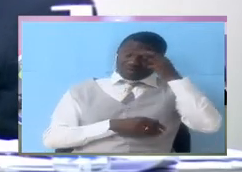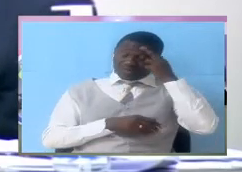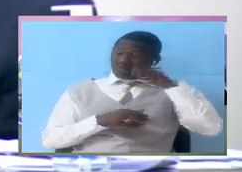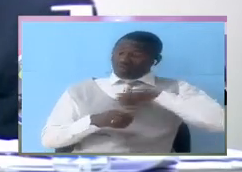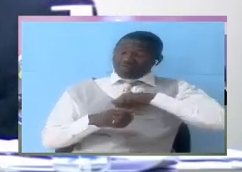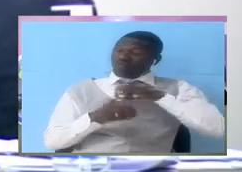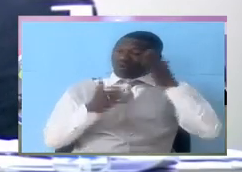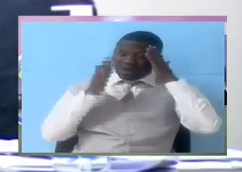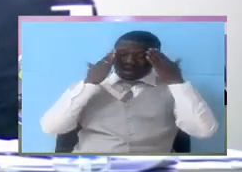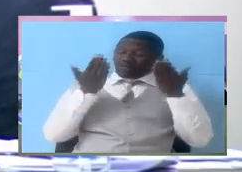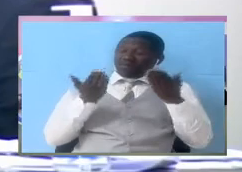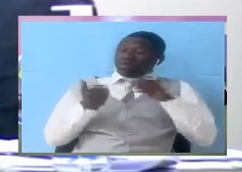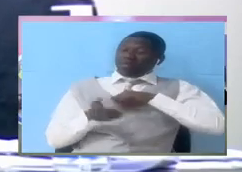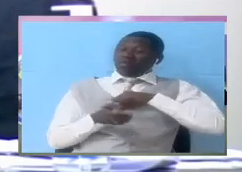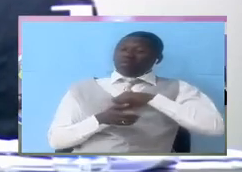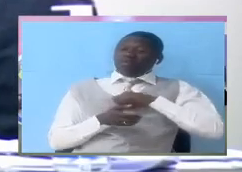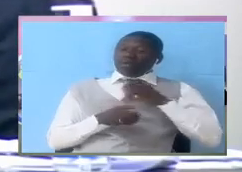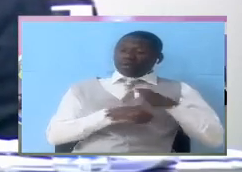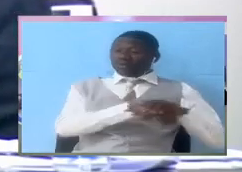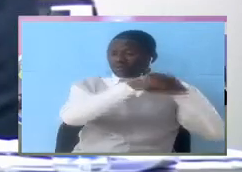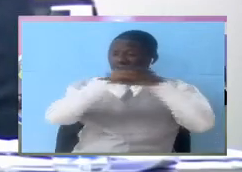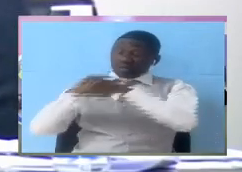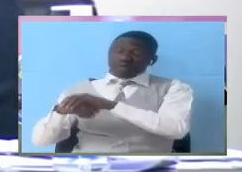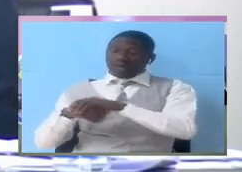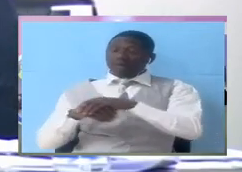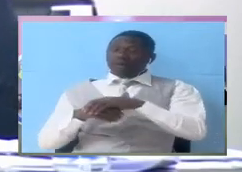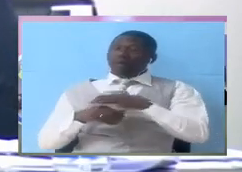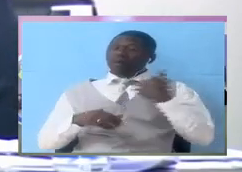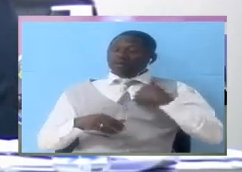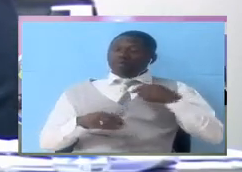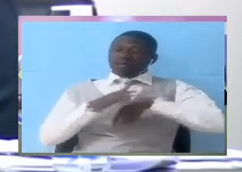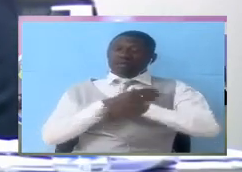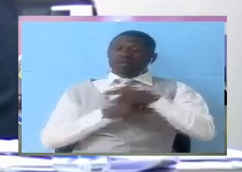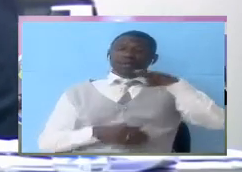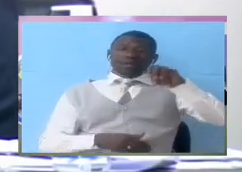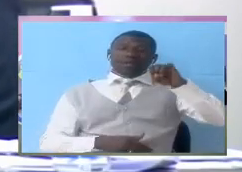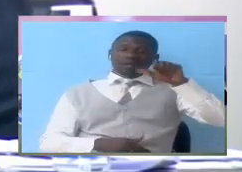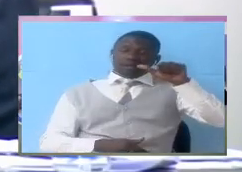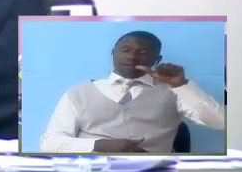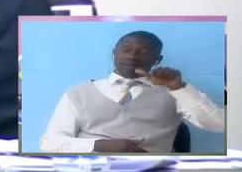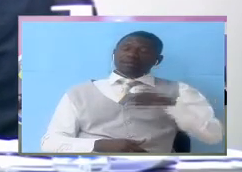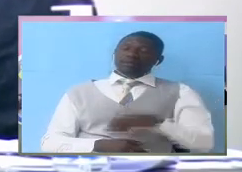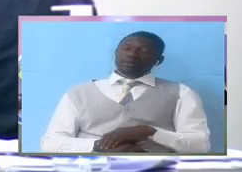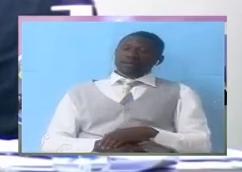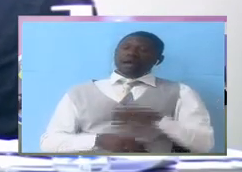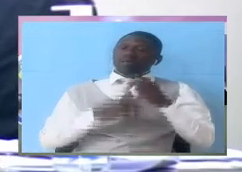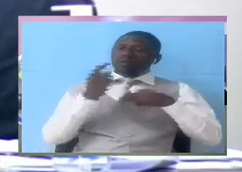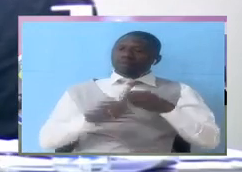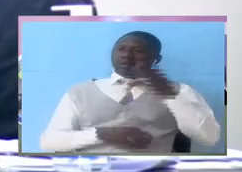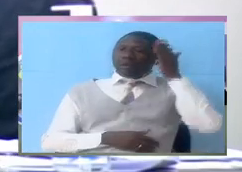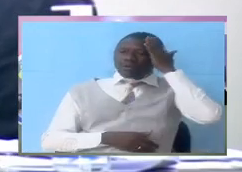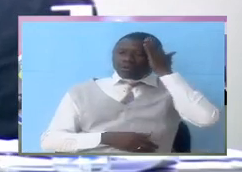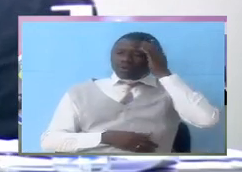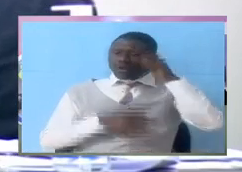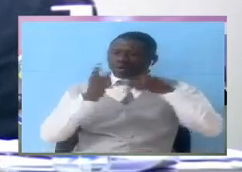leen indi leen ci NIA bi. I would learn about them upon coming to work in the